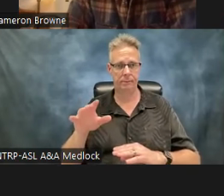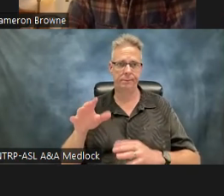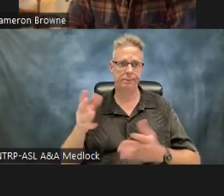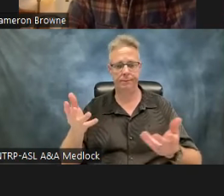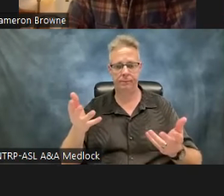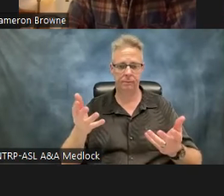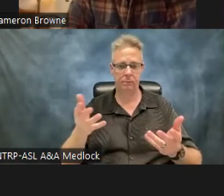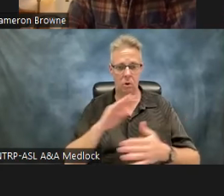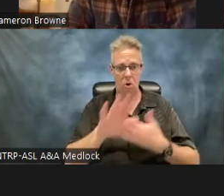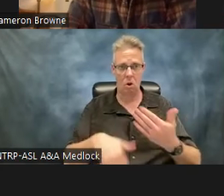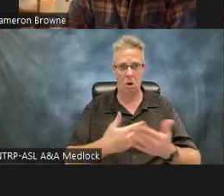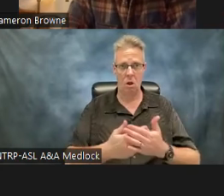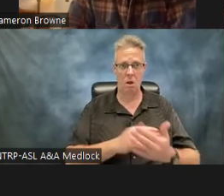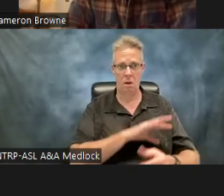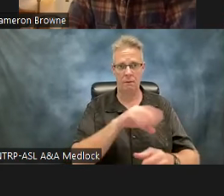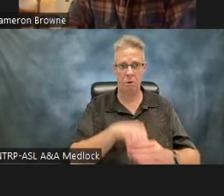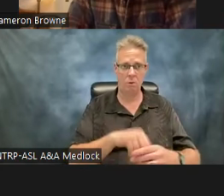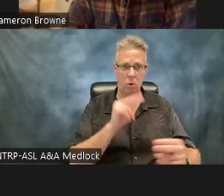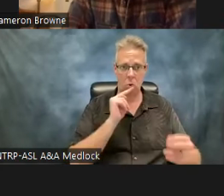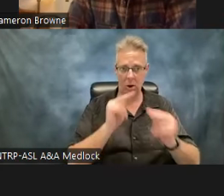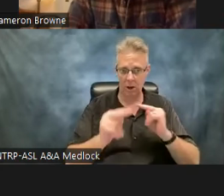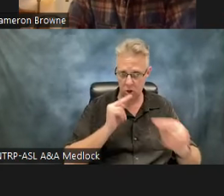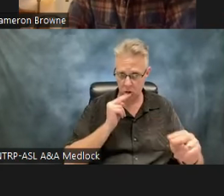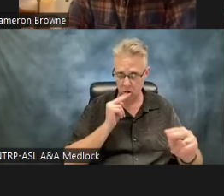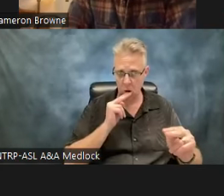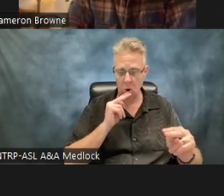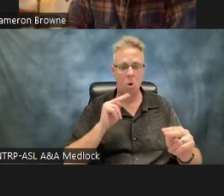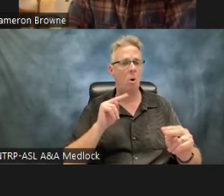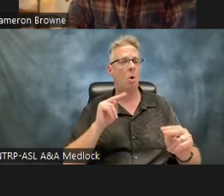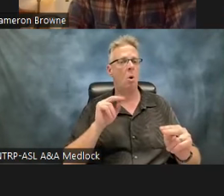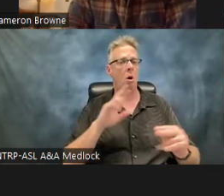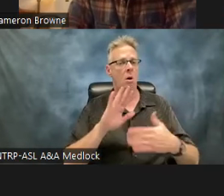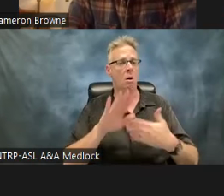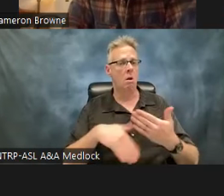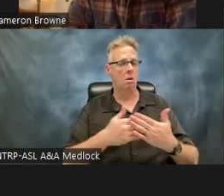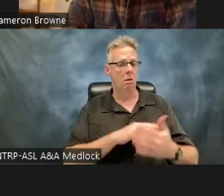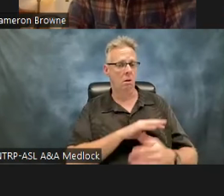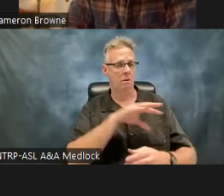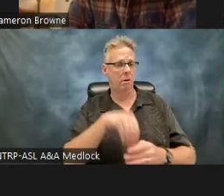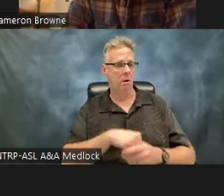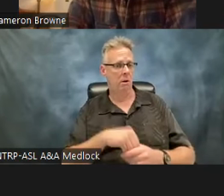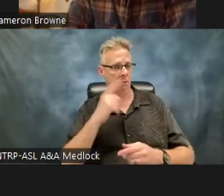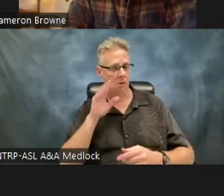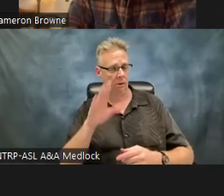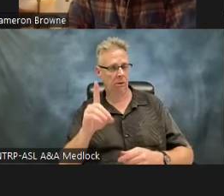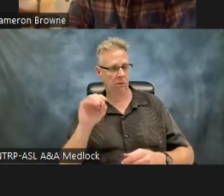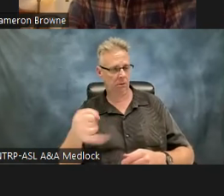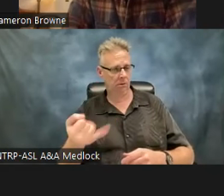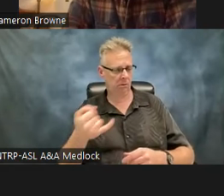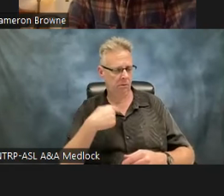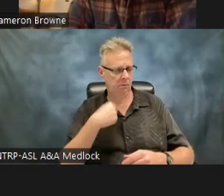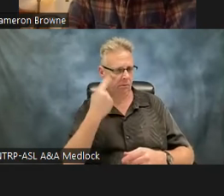to everyone involved in those negotiations, or everybody involved in the Department of Justice,